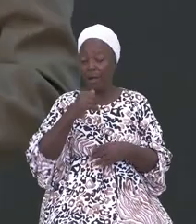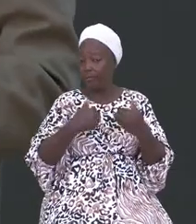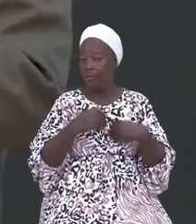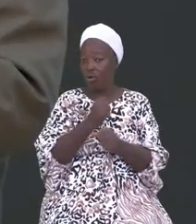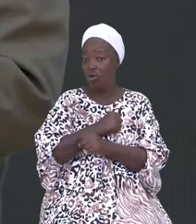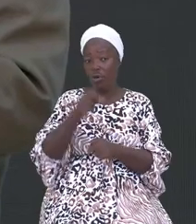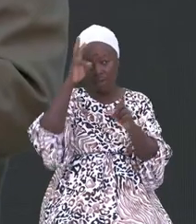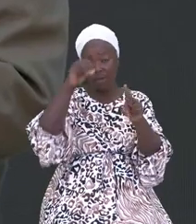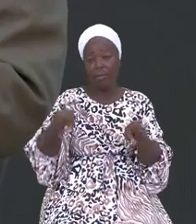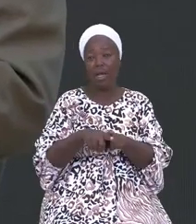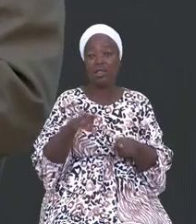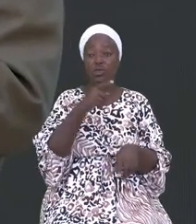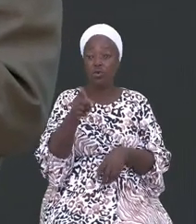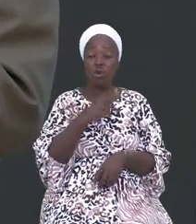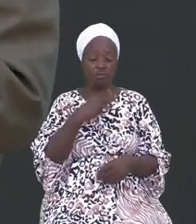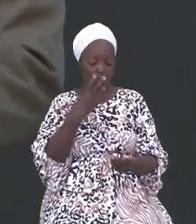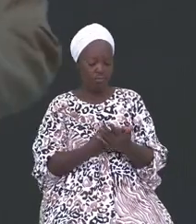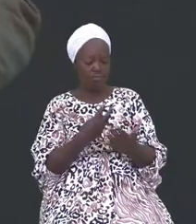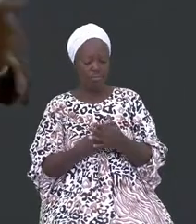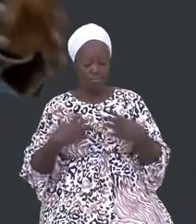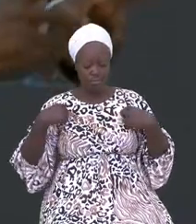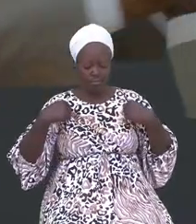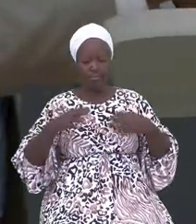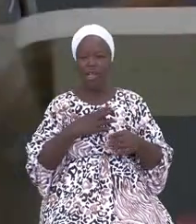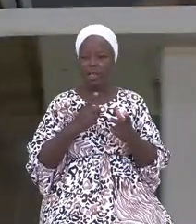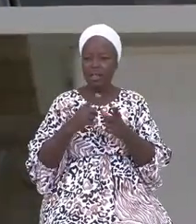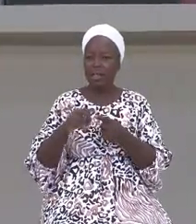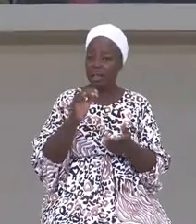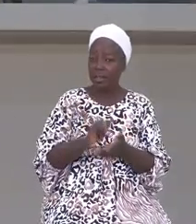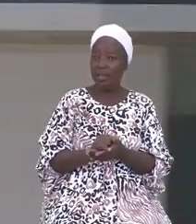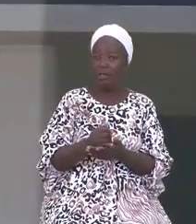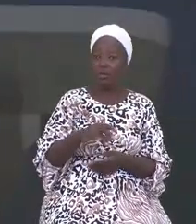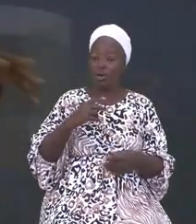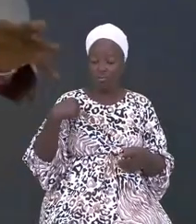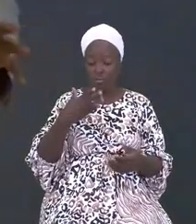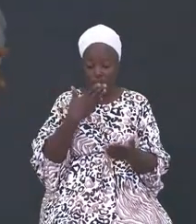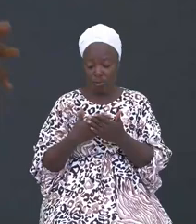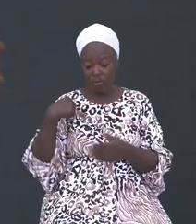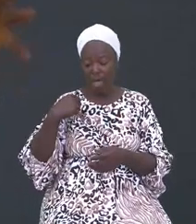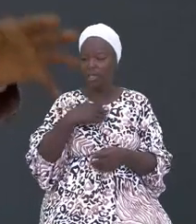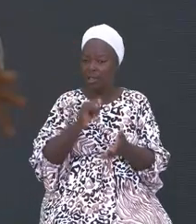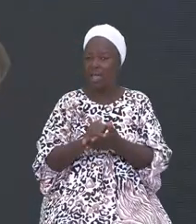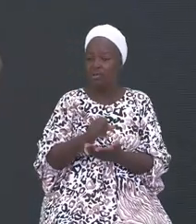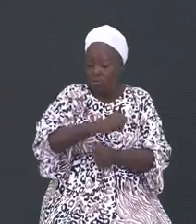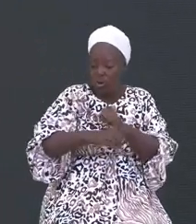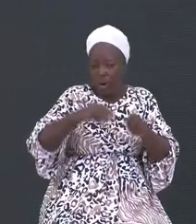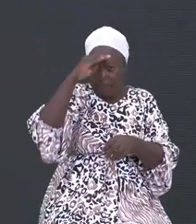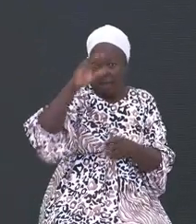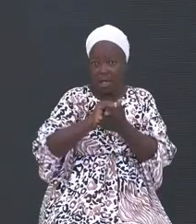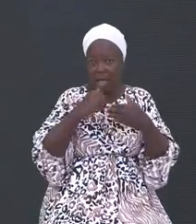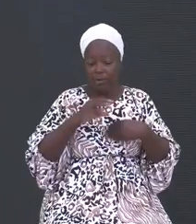your well-dressed self? And that suffering man that had been put in